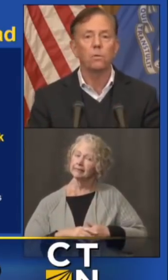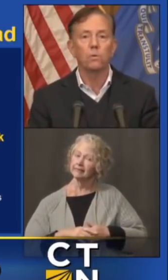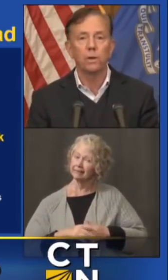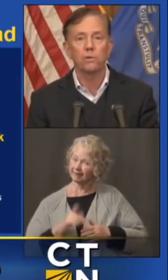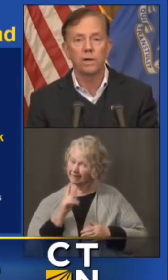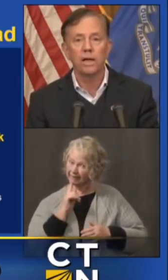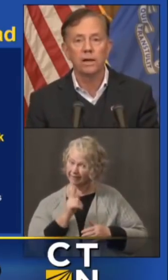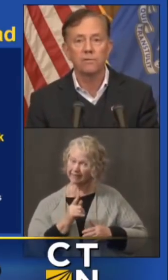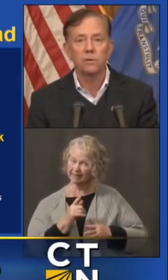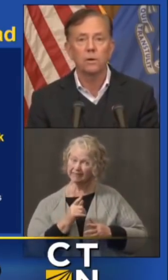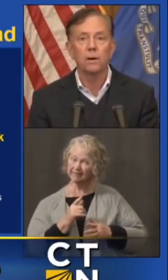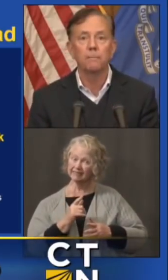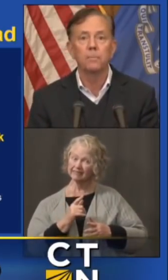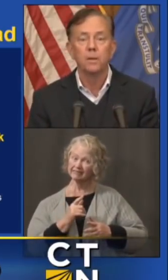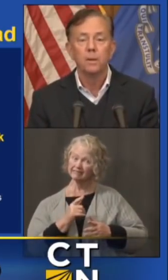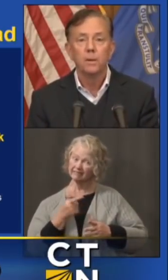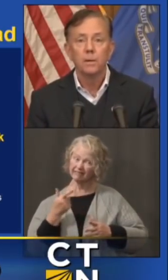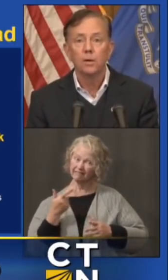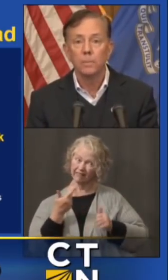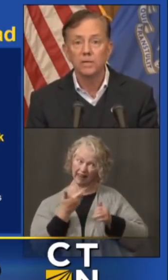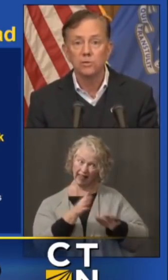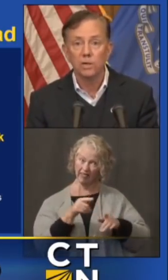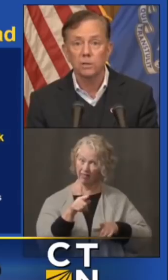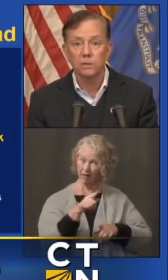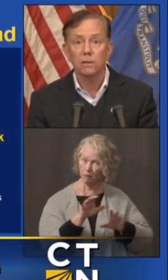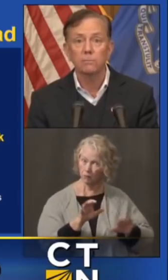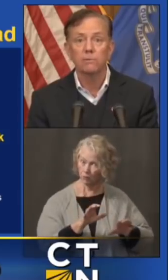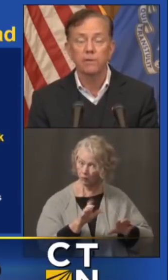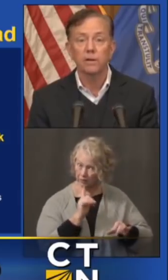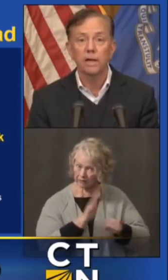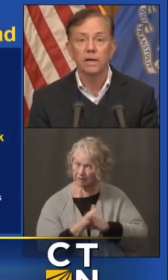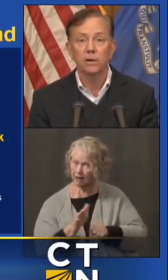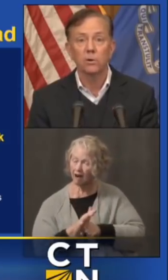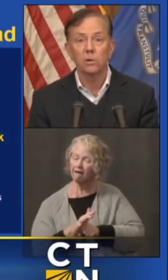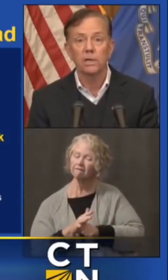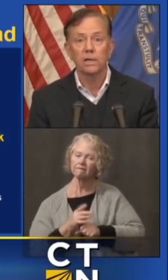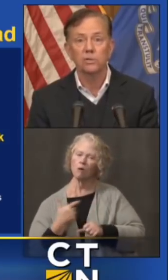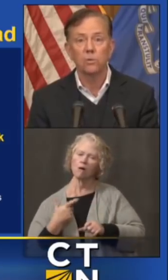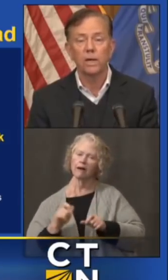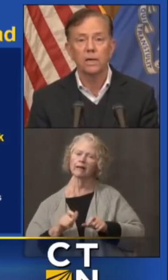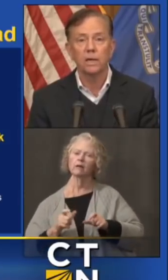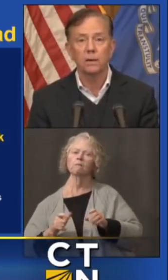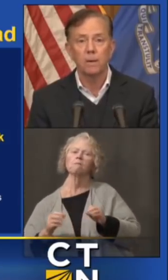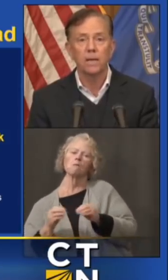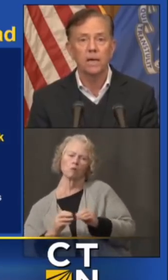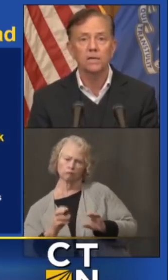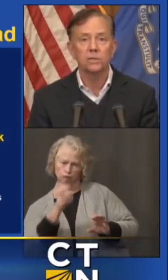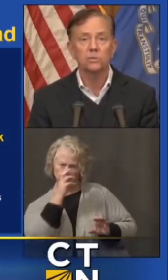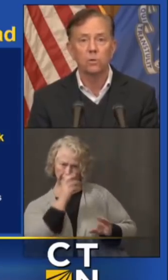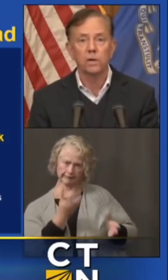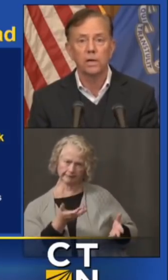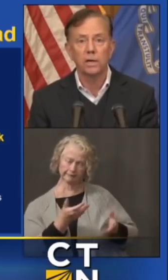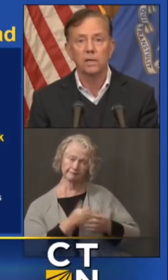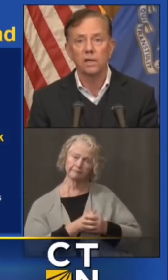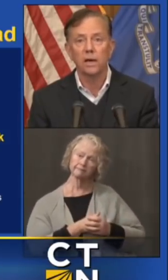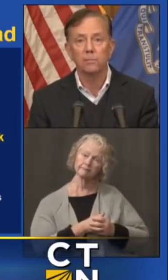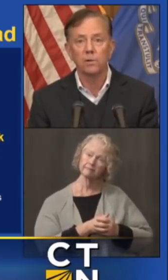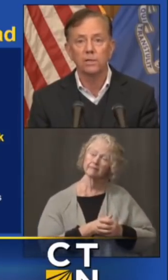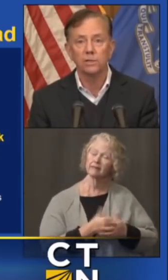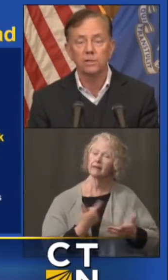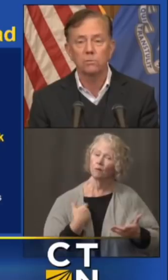enough or whether we're going to have to be stricter, and we'll figure that out early next week, and in many cases working